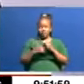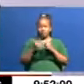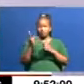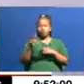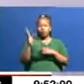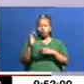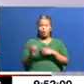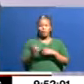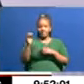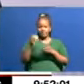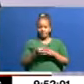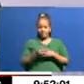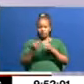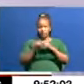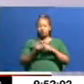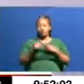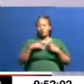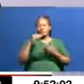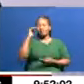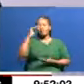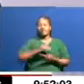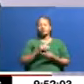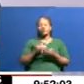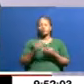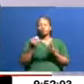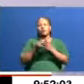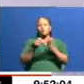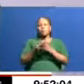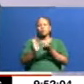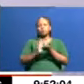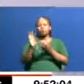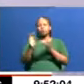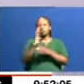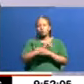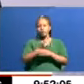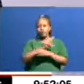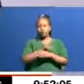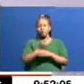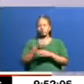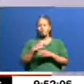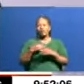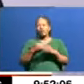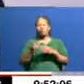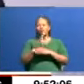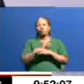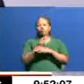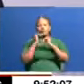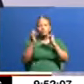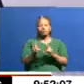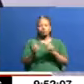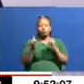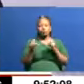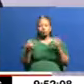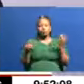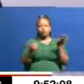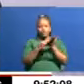a reduction in expenses, 14% reduction, although we have invested in quite a number of new technologies and new employees.